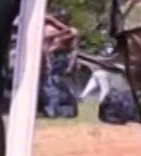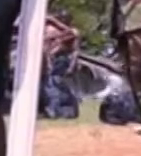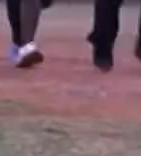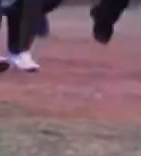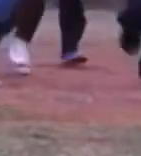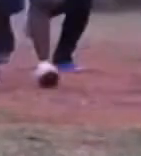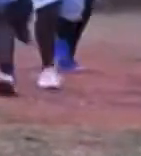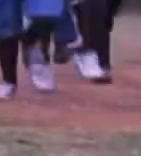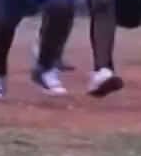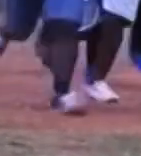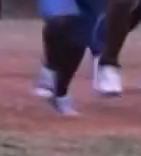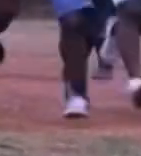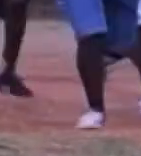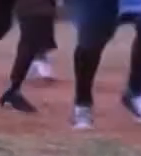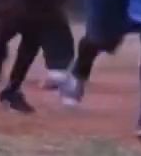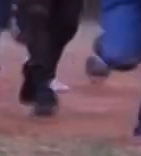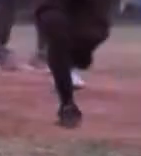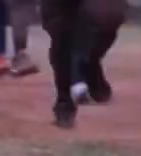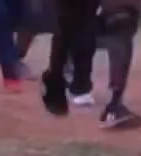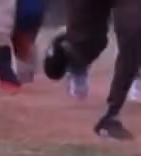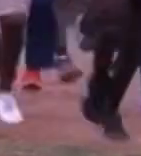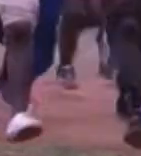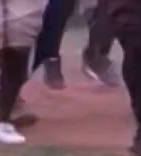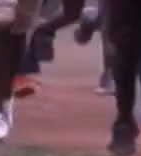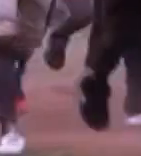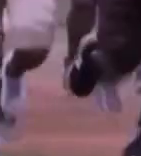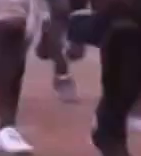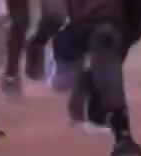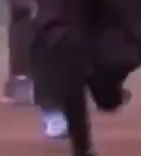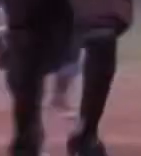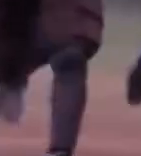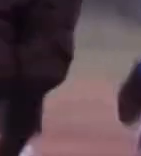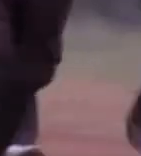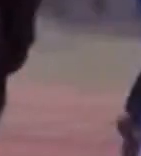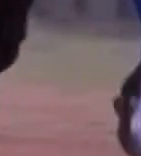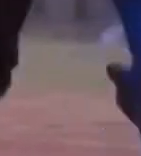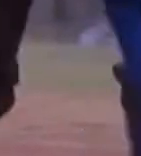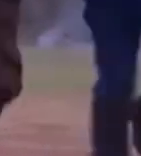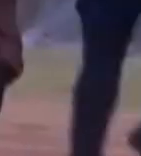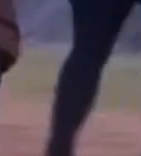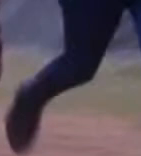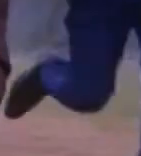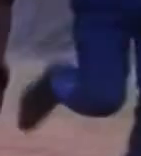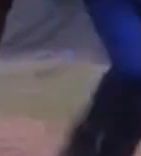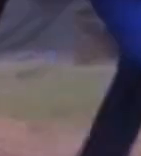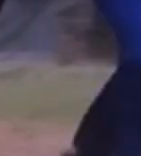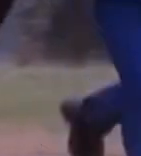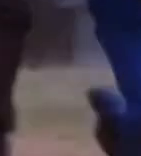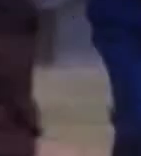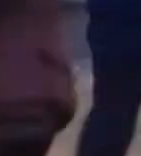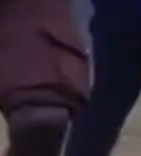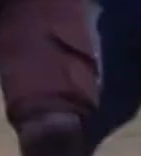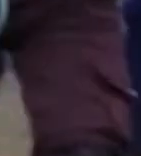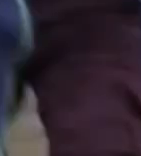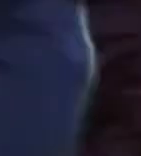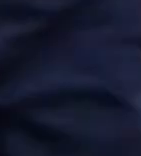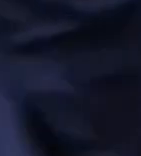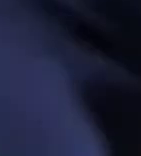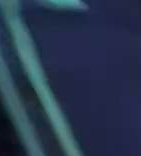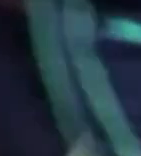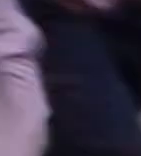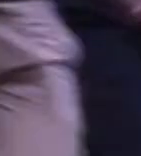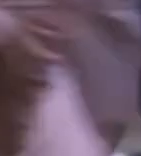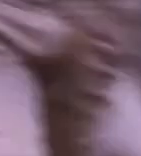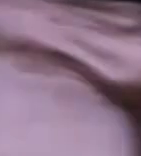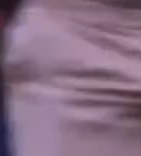Officer GSO cadets, undergraduate degree holders, specialist officers, general duty recruits, tradesmen and women, and